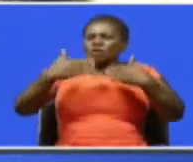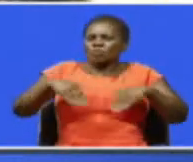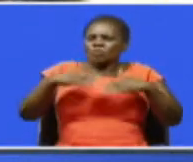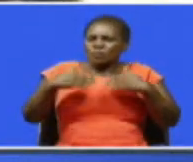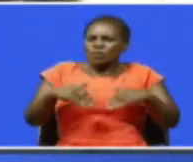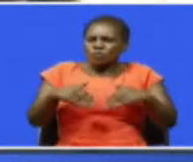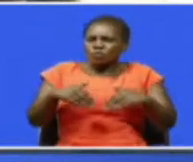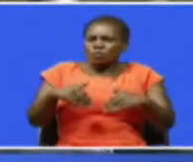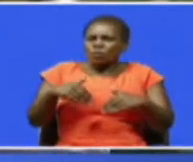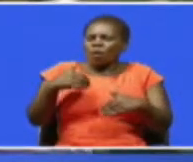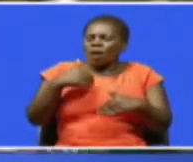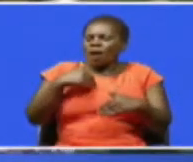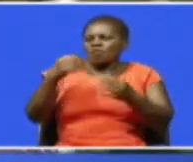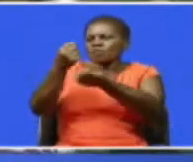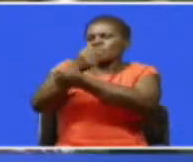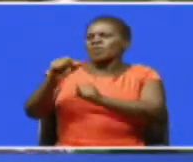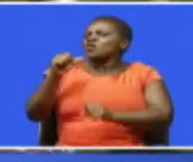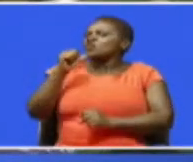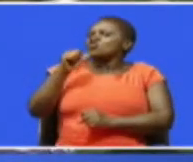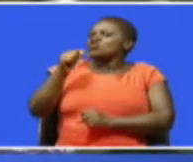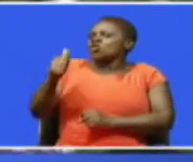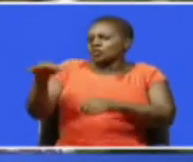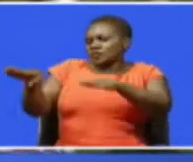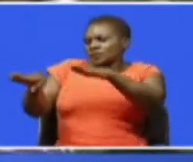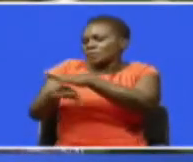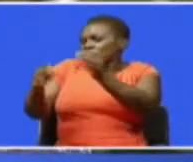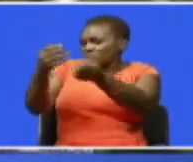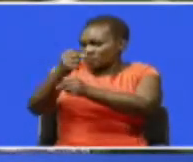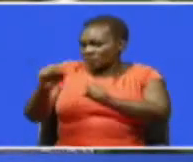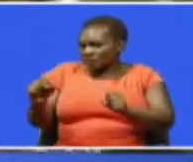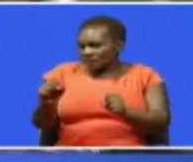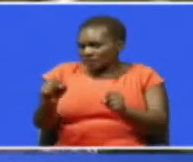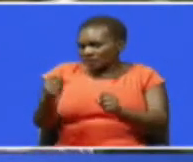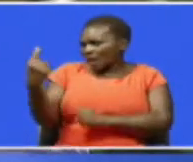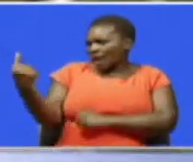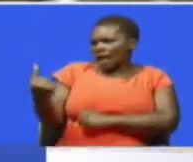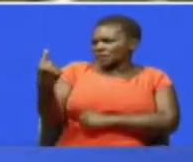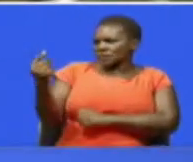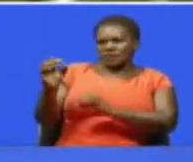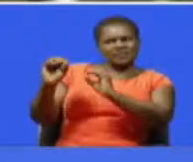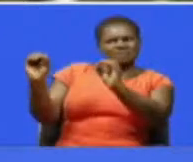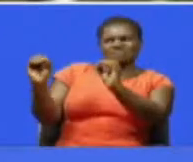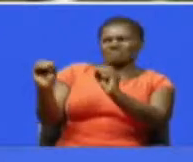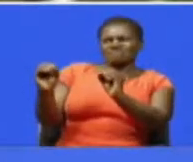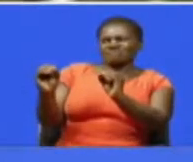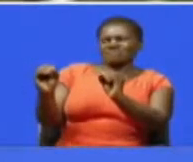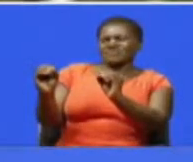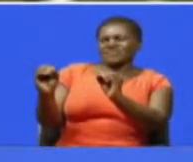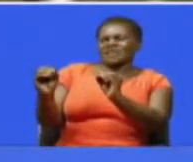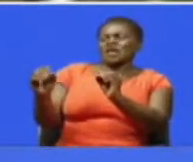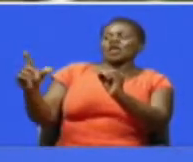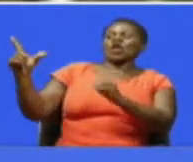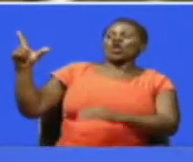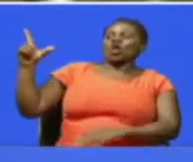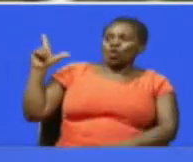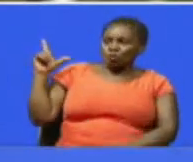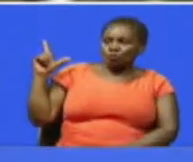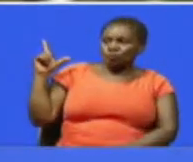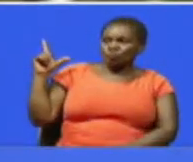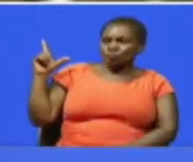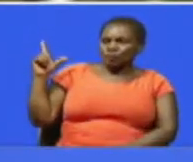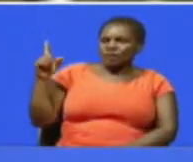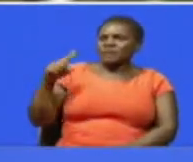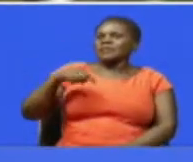have been holding that presidency. This is not about the deputy president being isolated or anything. It is about the rule of law.